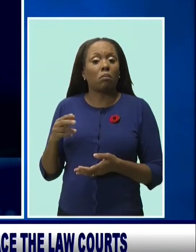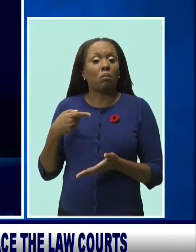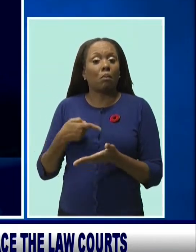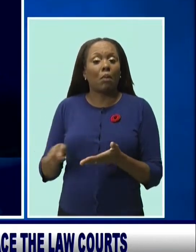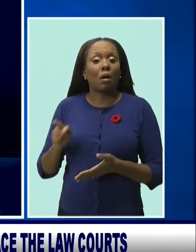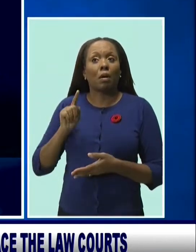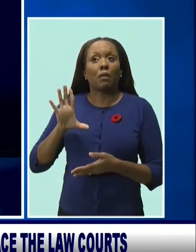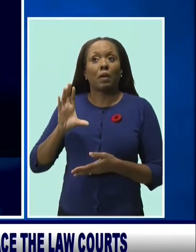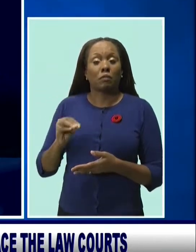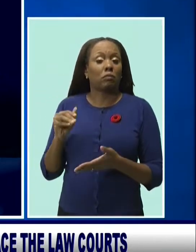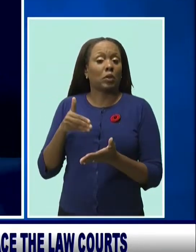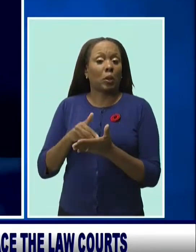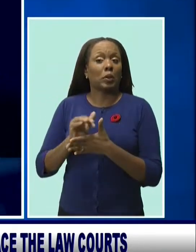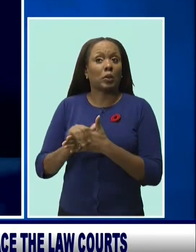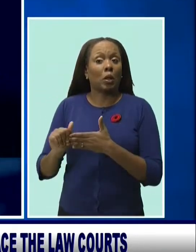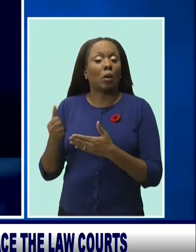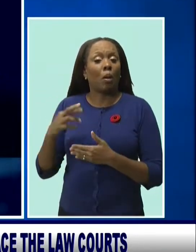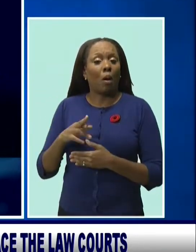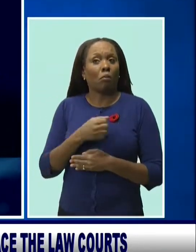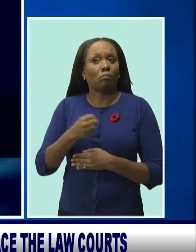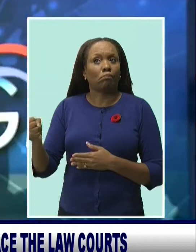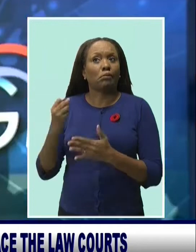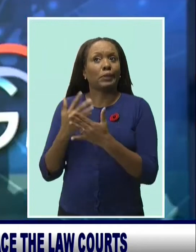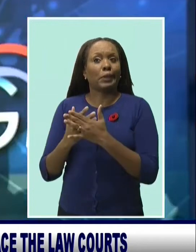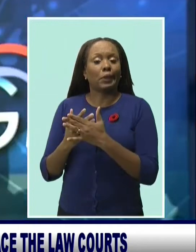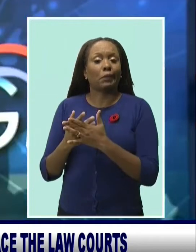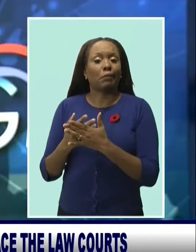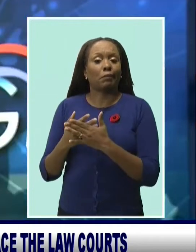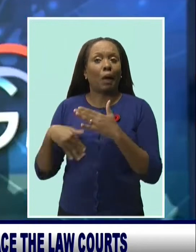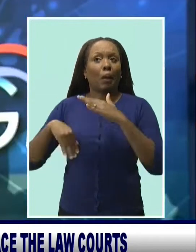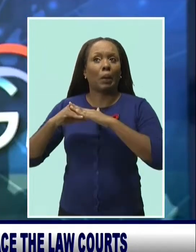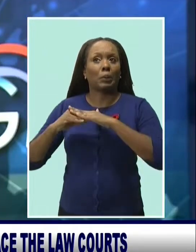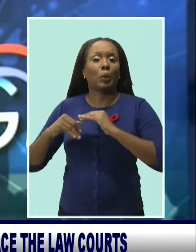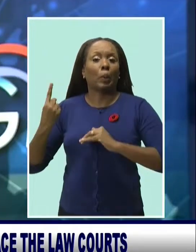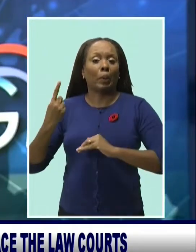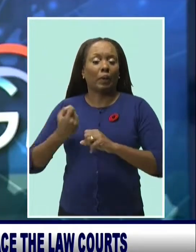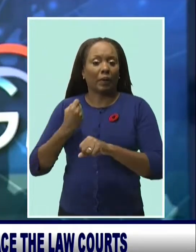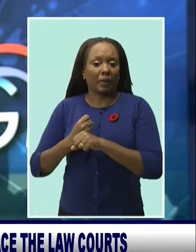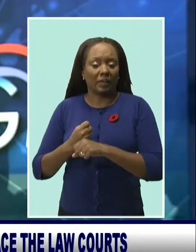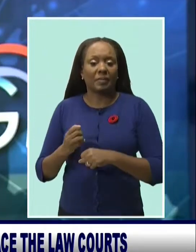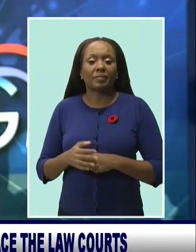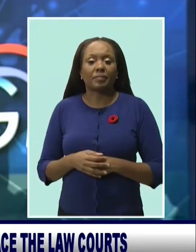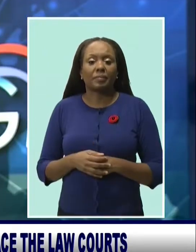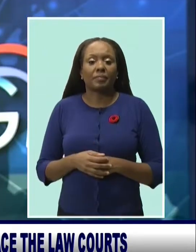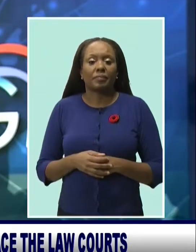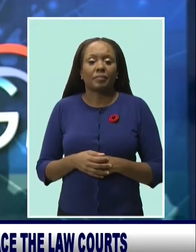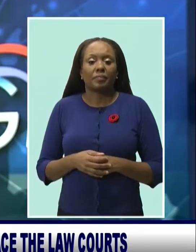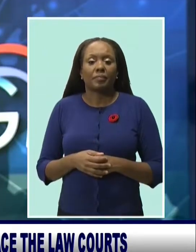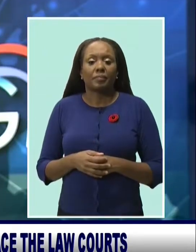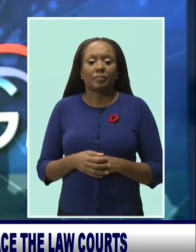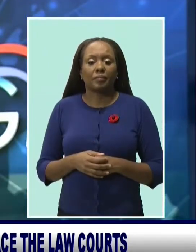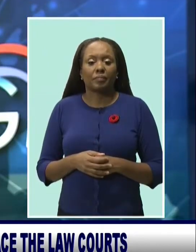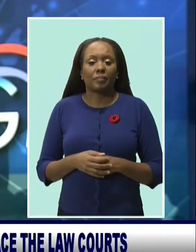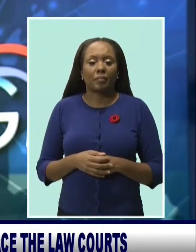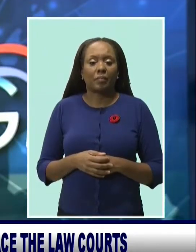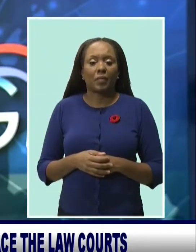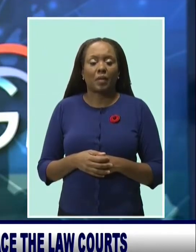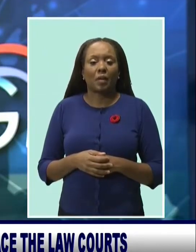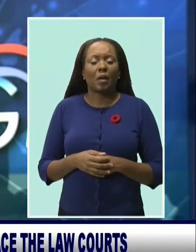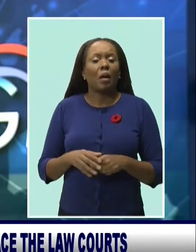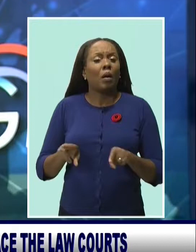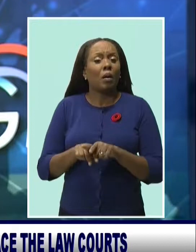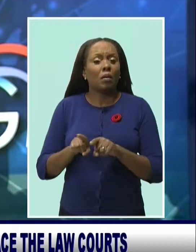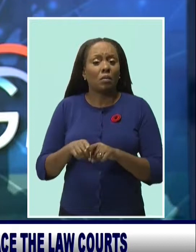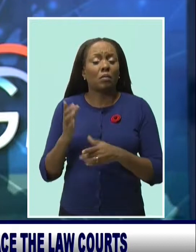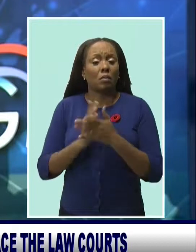$50,000 fine or to up to a year imprisonment. And the Attorney General calls those people who are in home isolation but